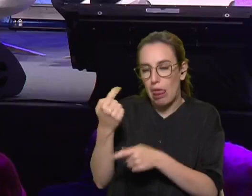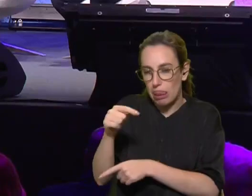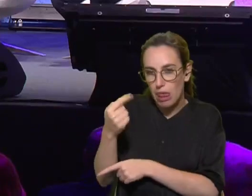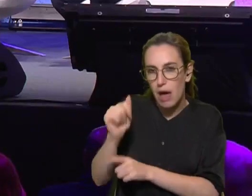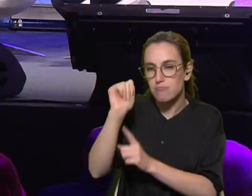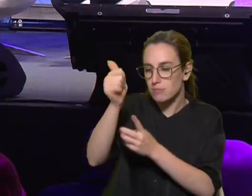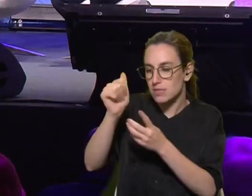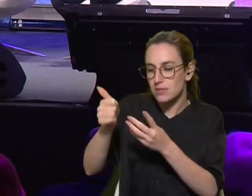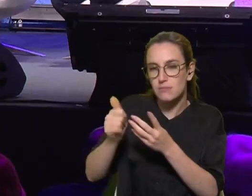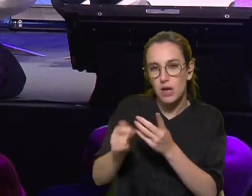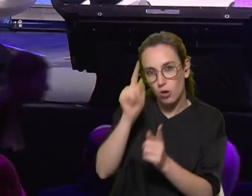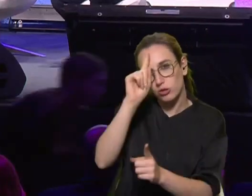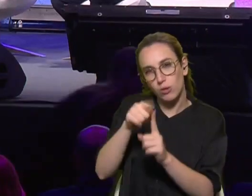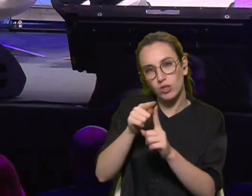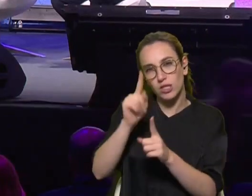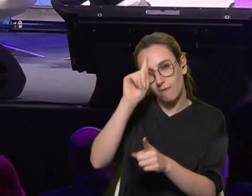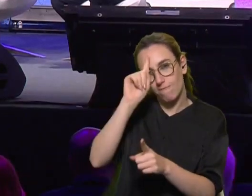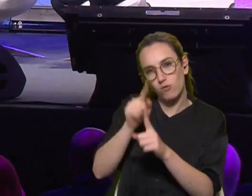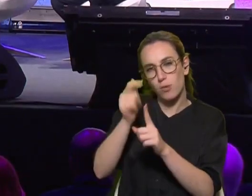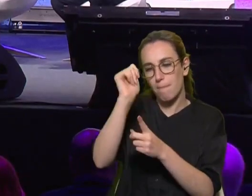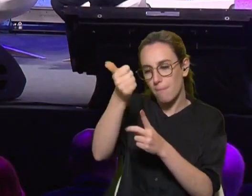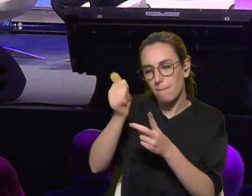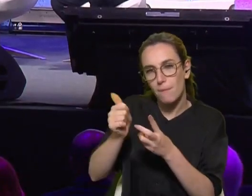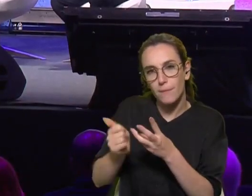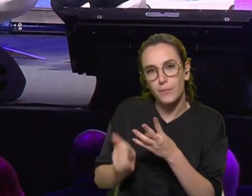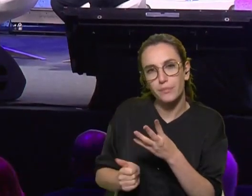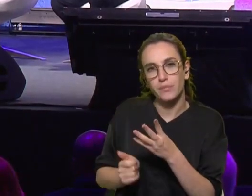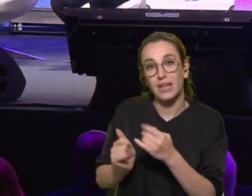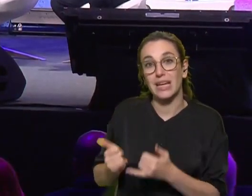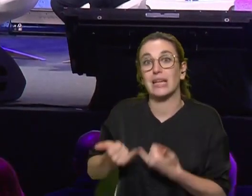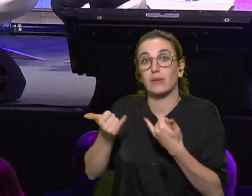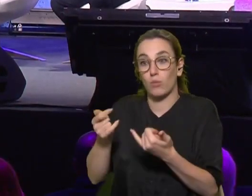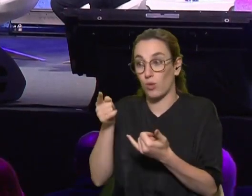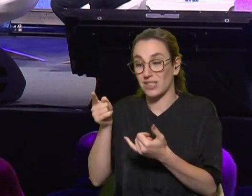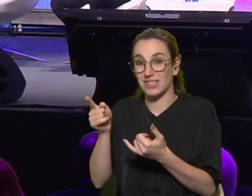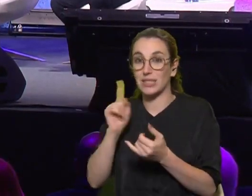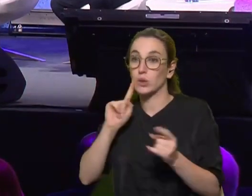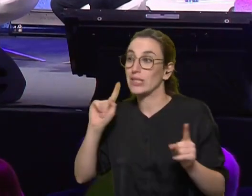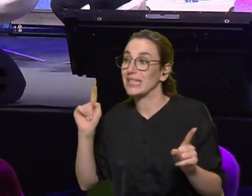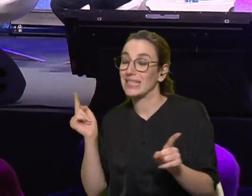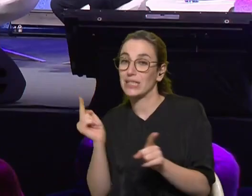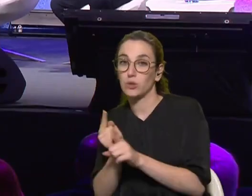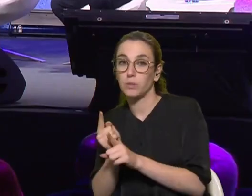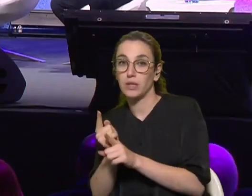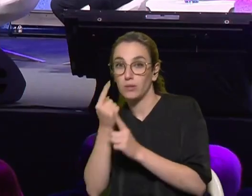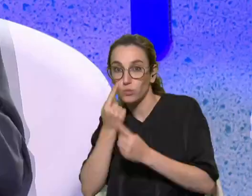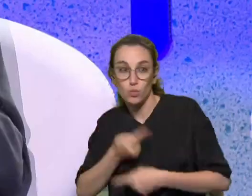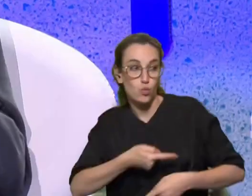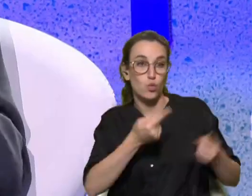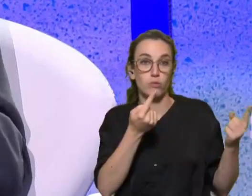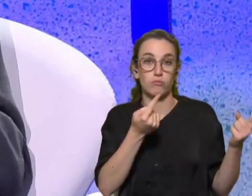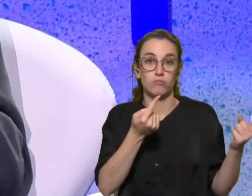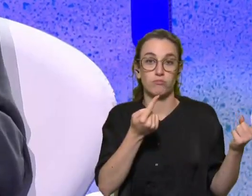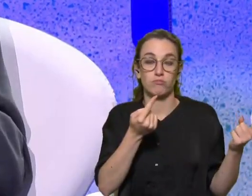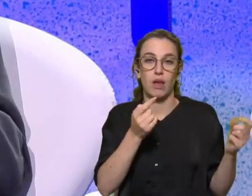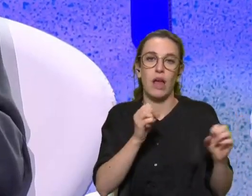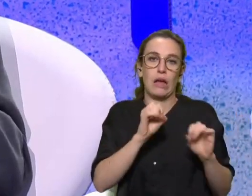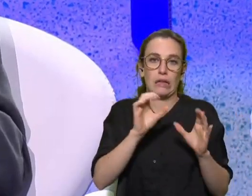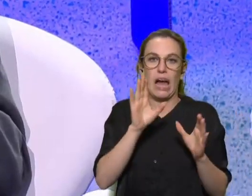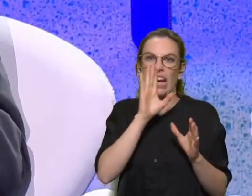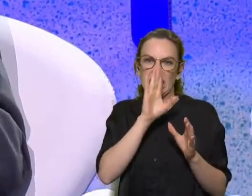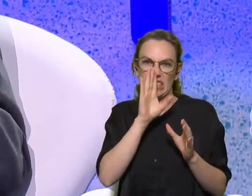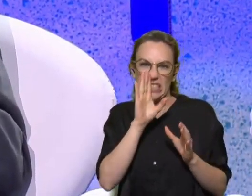essential, applying with the requirements, objectives are being aligned, and to present a summary. Now,